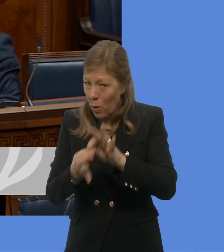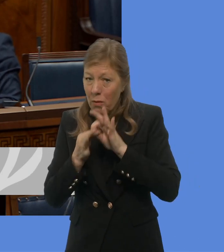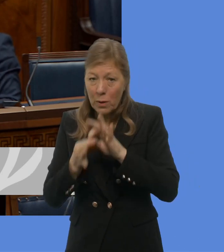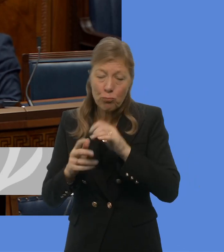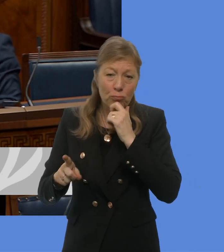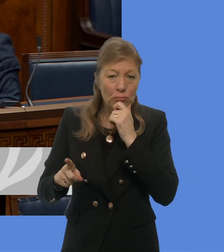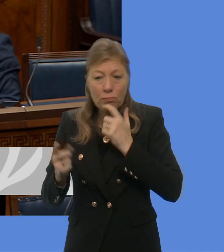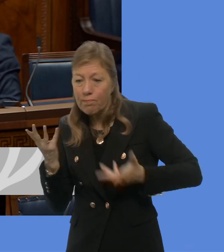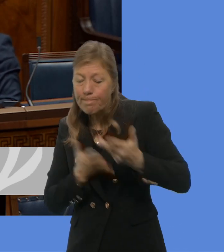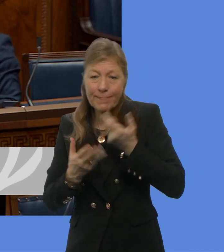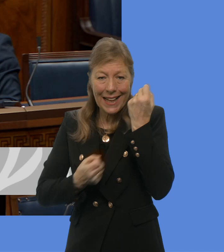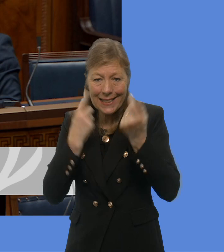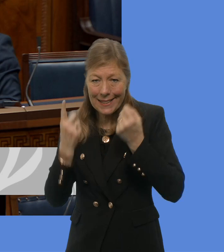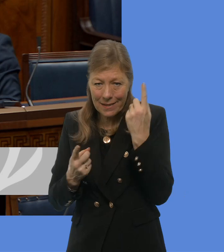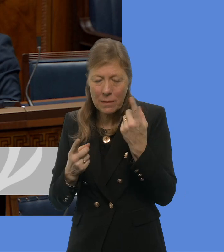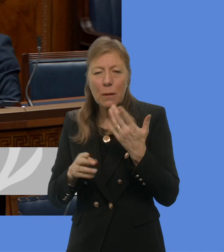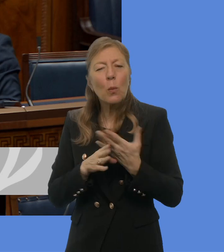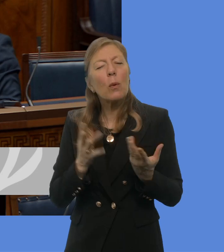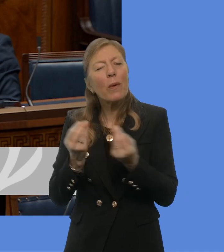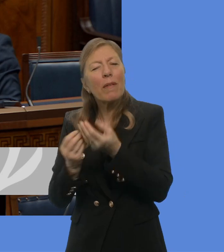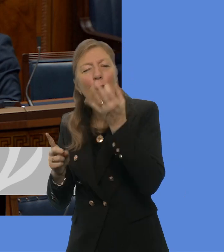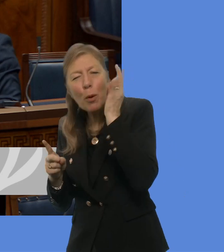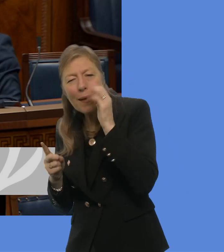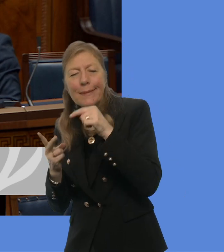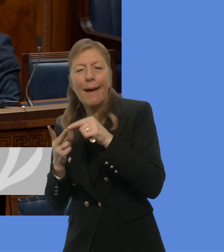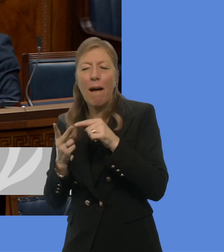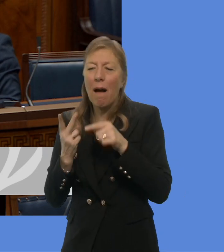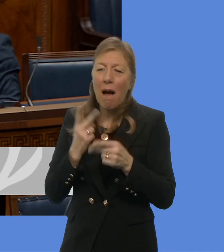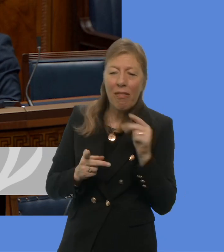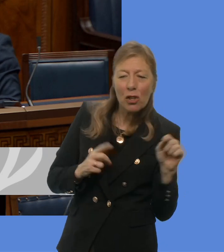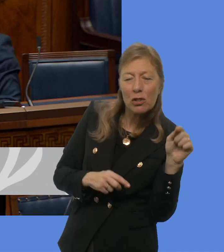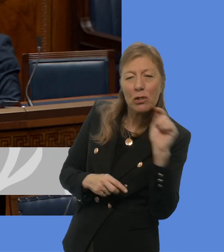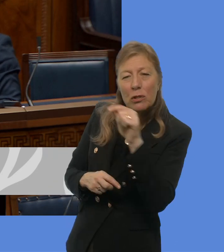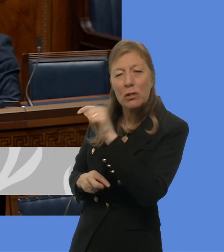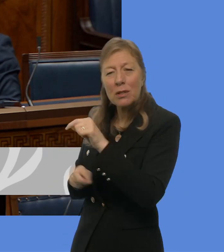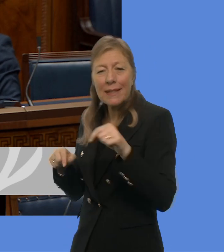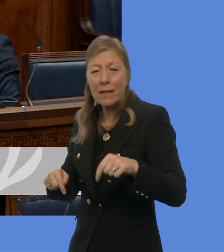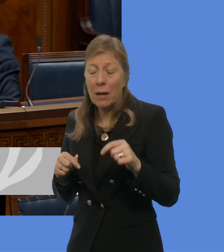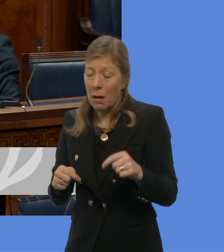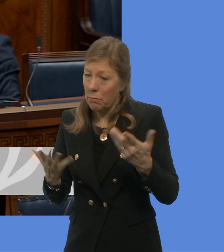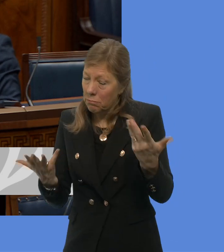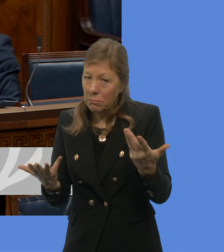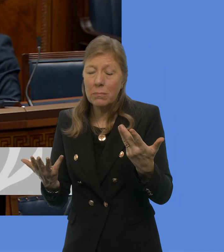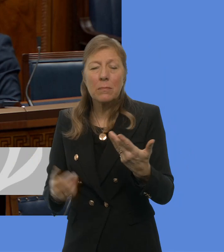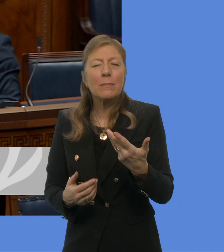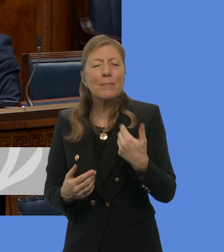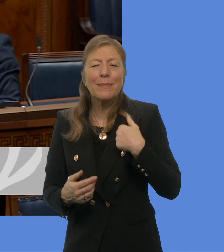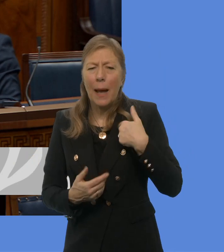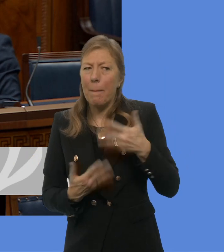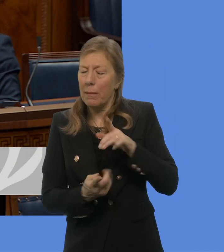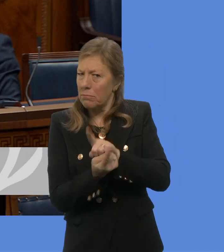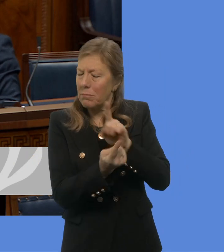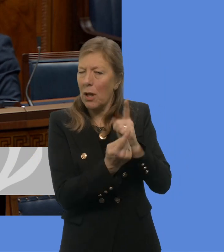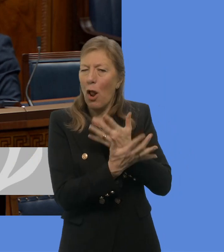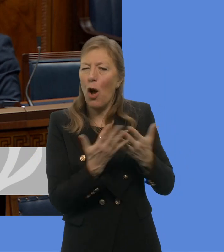and I will be working with officials. I'm very glad to listen to representatives from the voluntary and community sector who operate